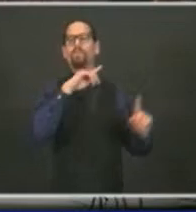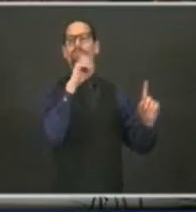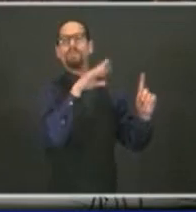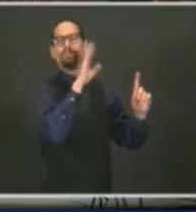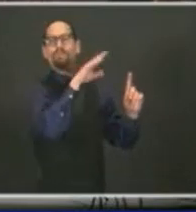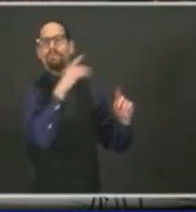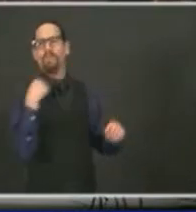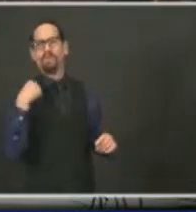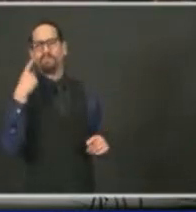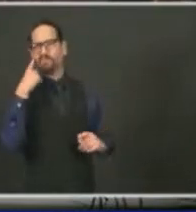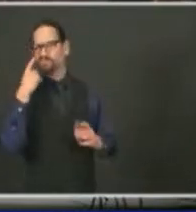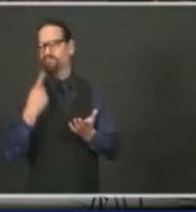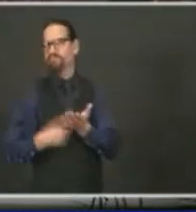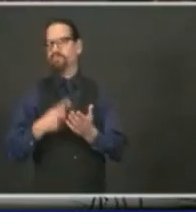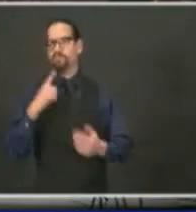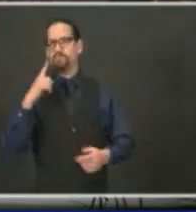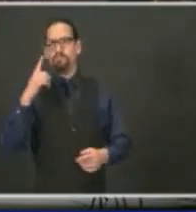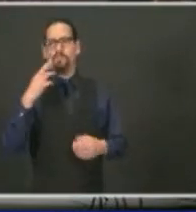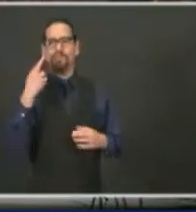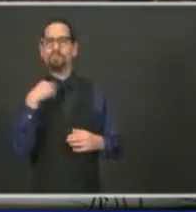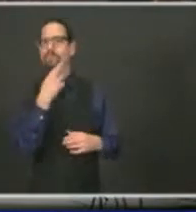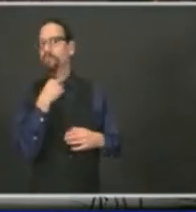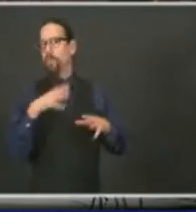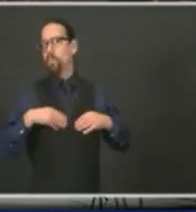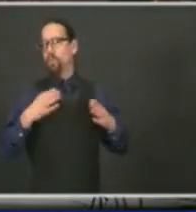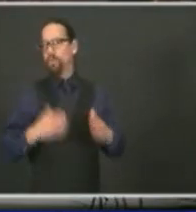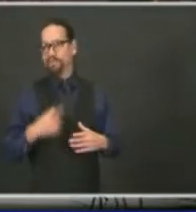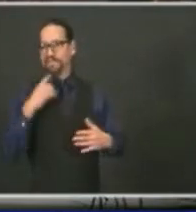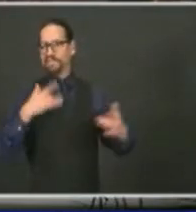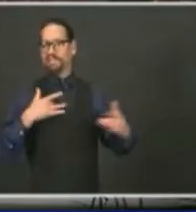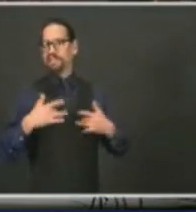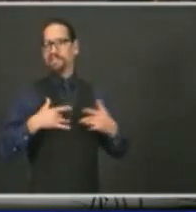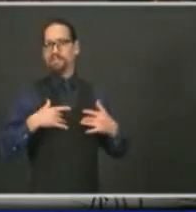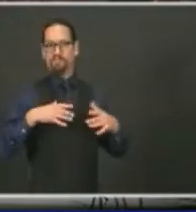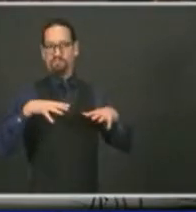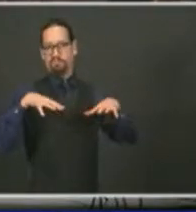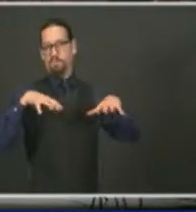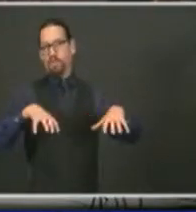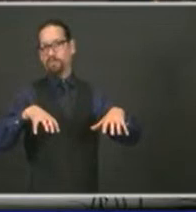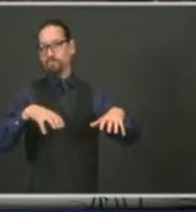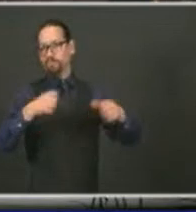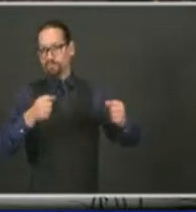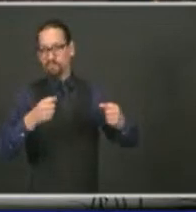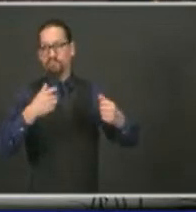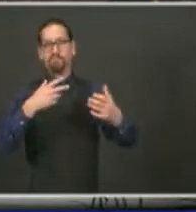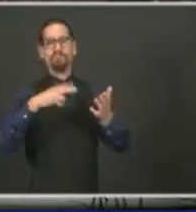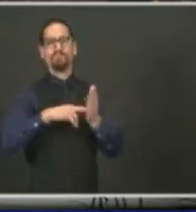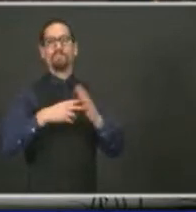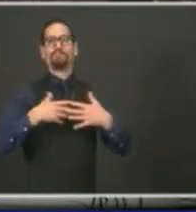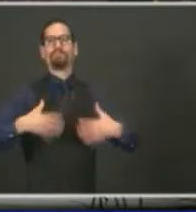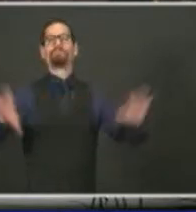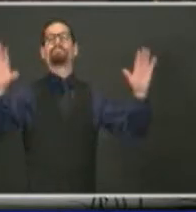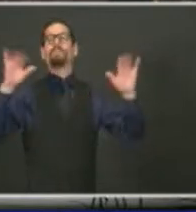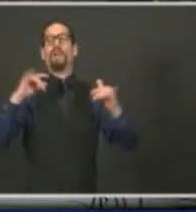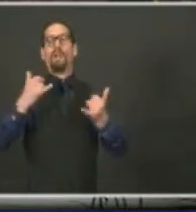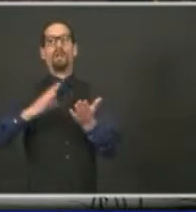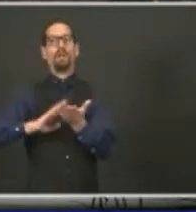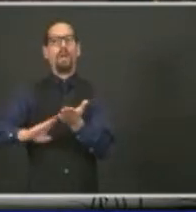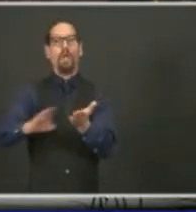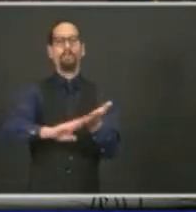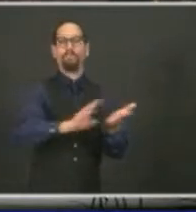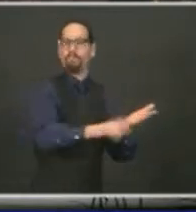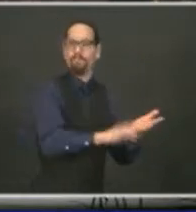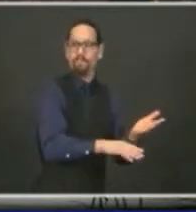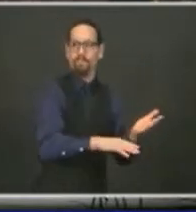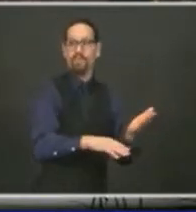have workers who are laid off that are getting the $200 bonus. So when the pause ends, they will not be able to supply